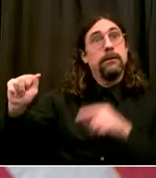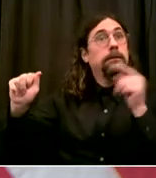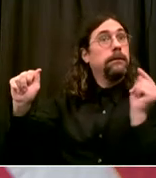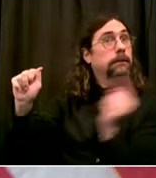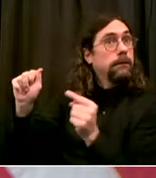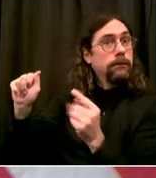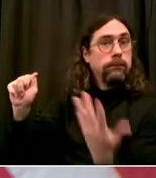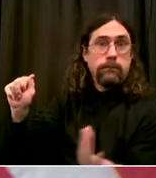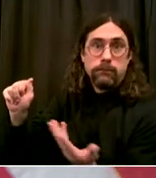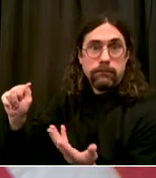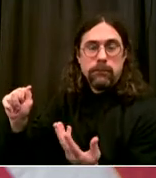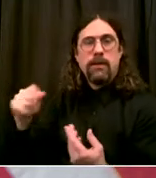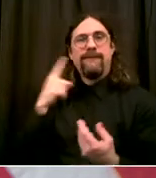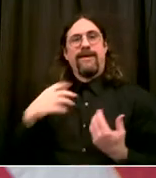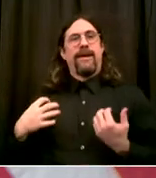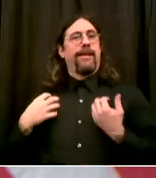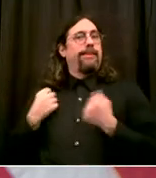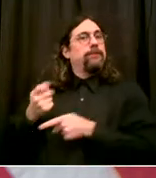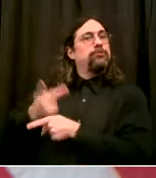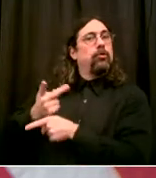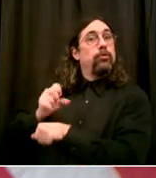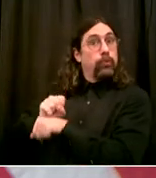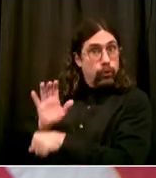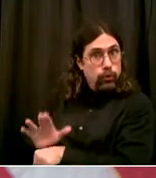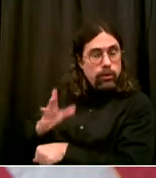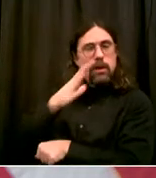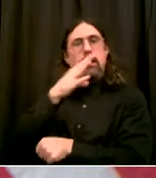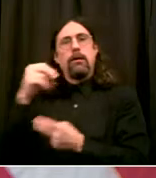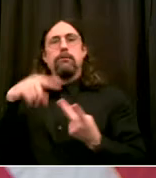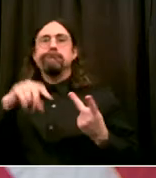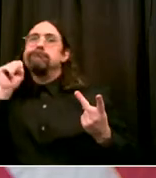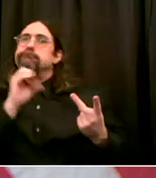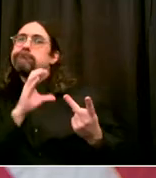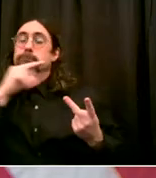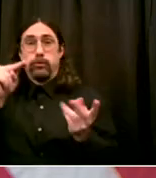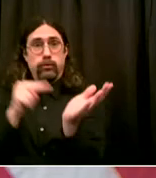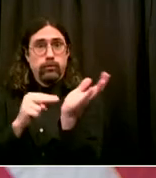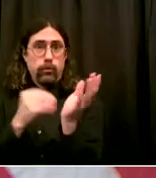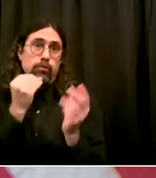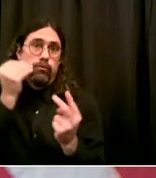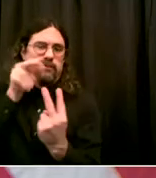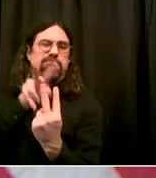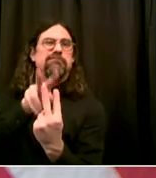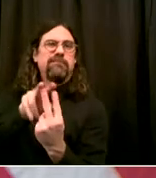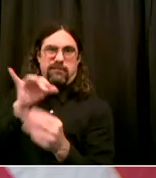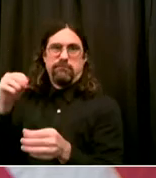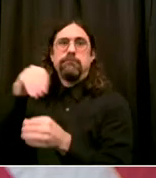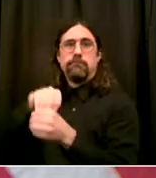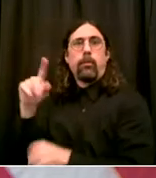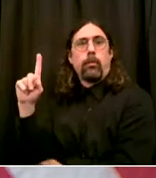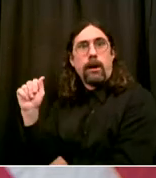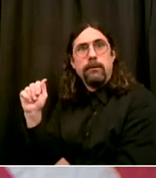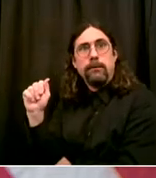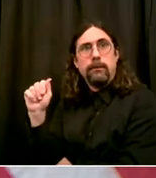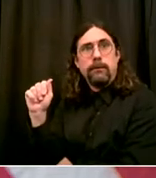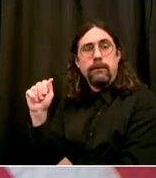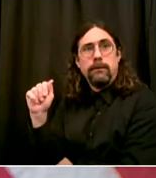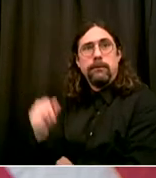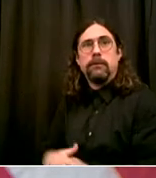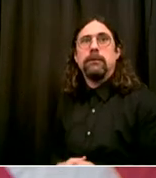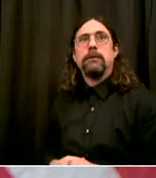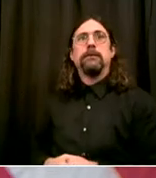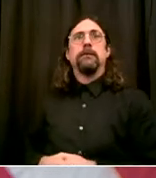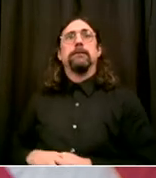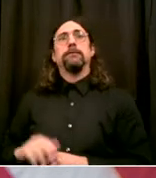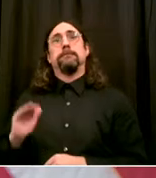categories. And so our goal of putting the 1 million for January is to be able to